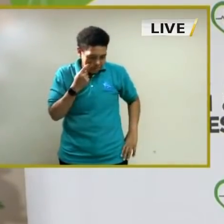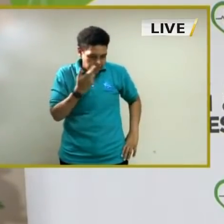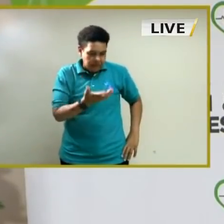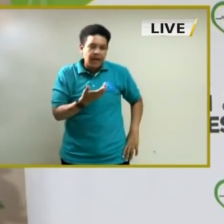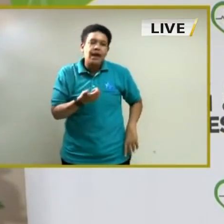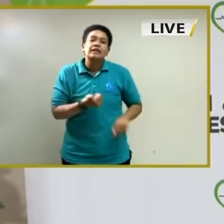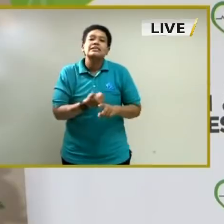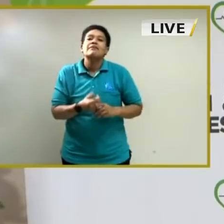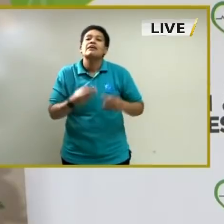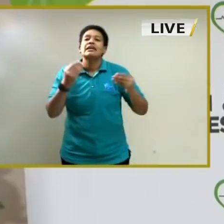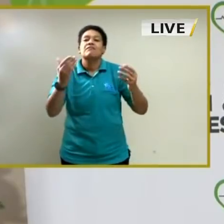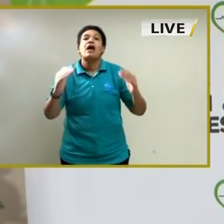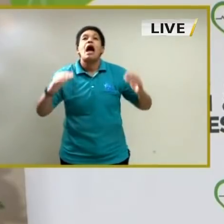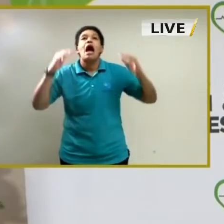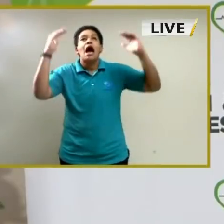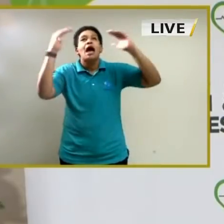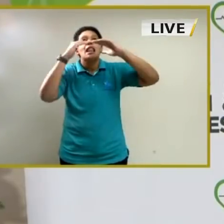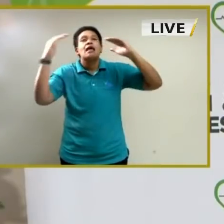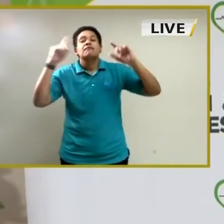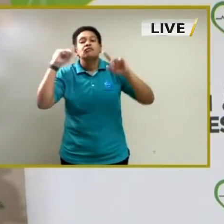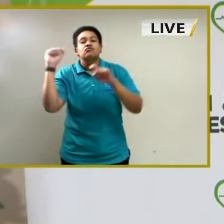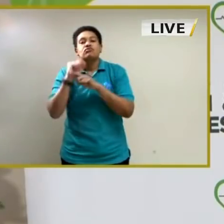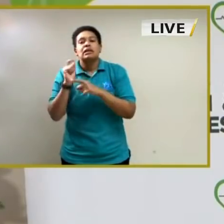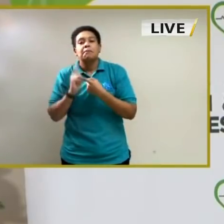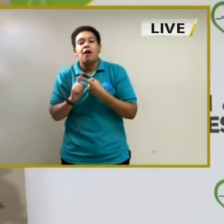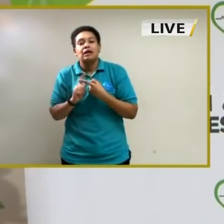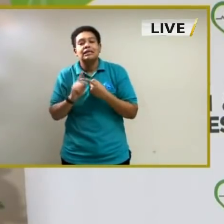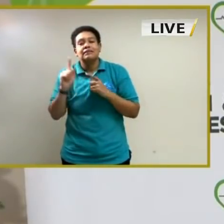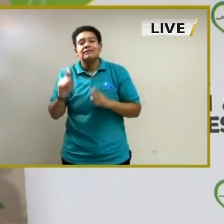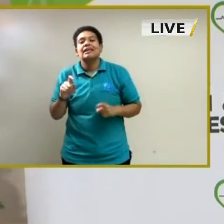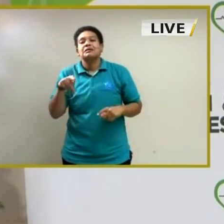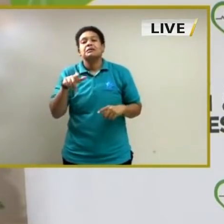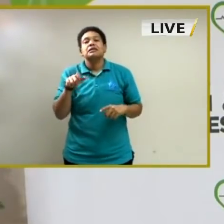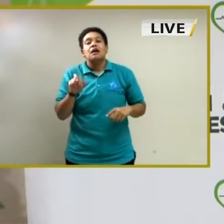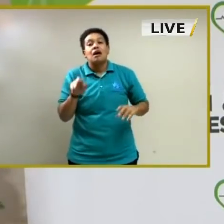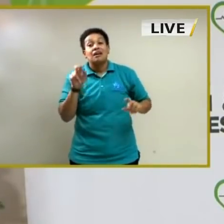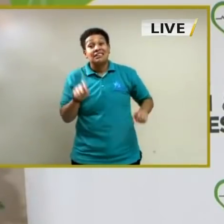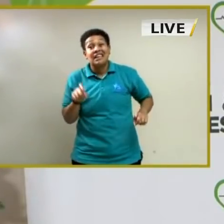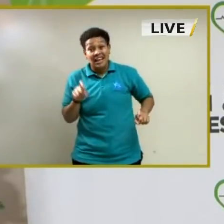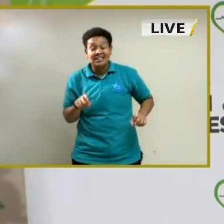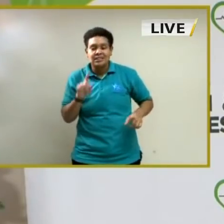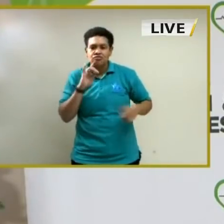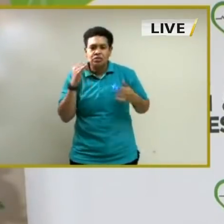given the high levels of positive tests, PCR tests, that are now being picked up